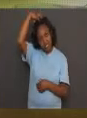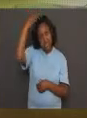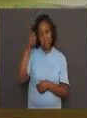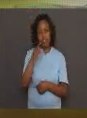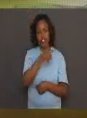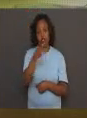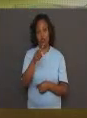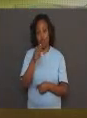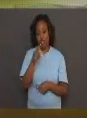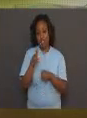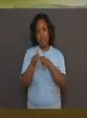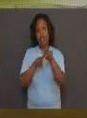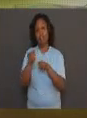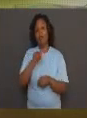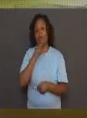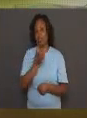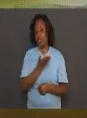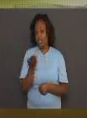they do not agree with them.